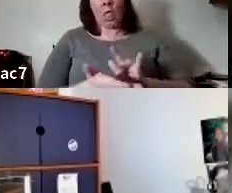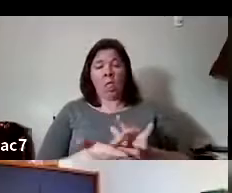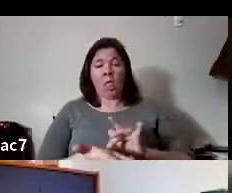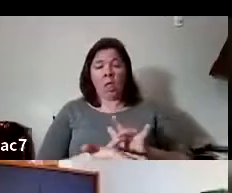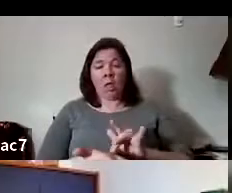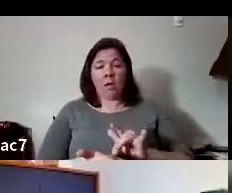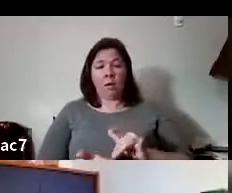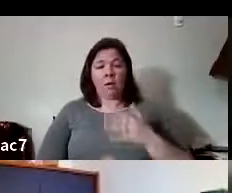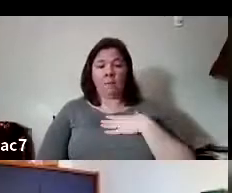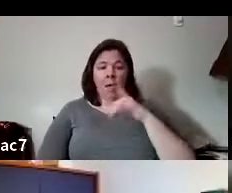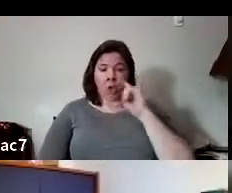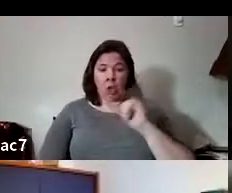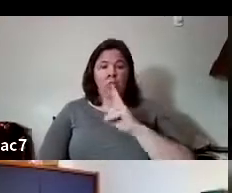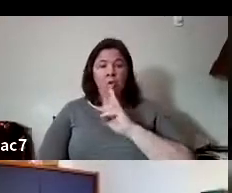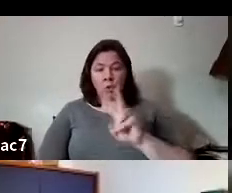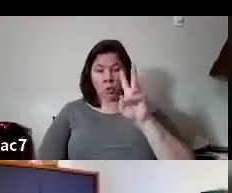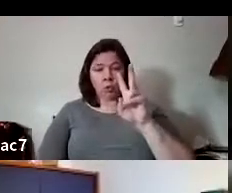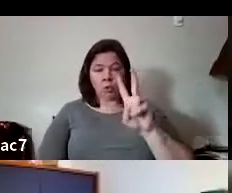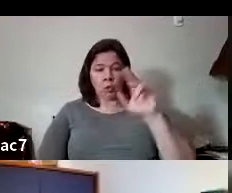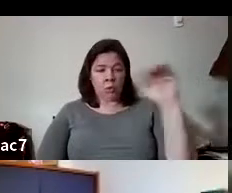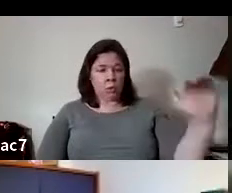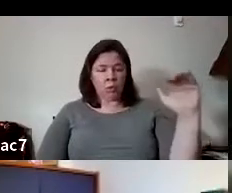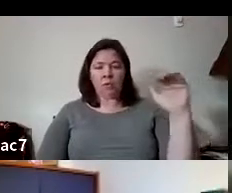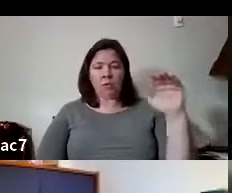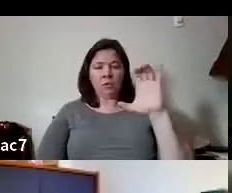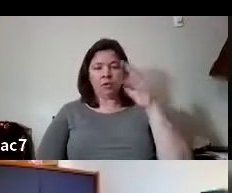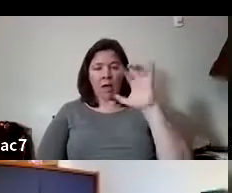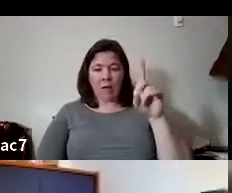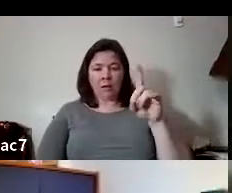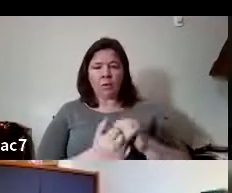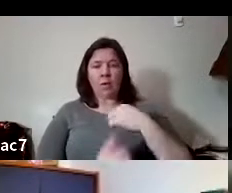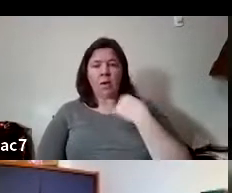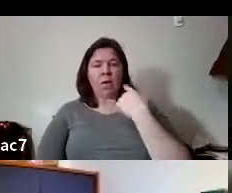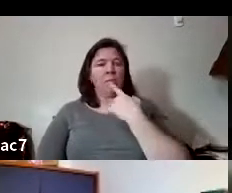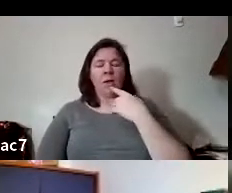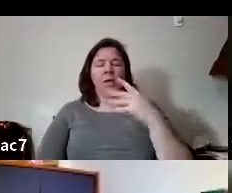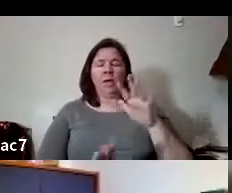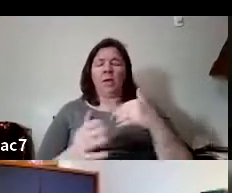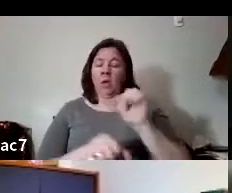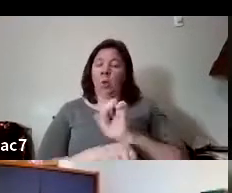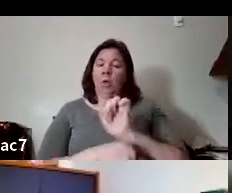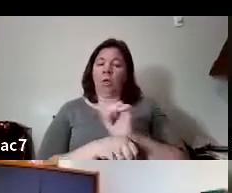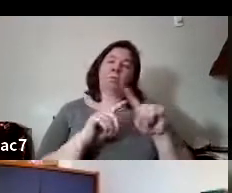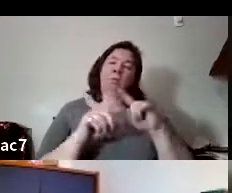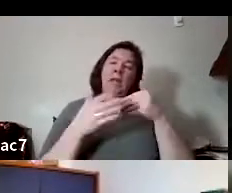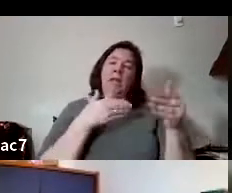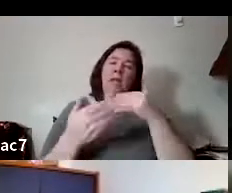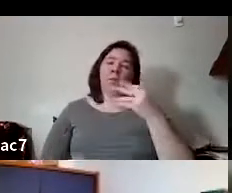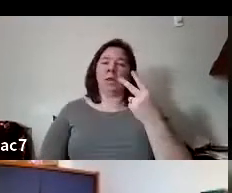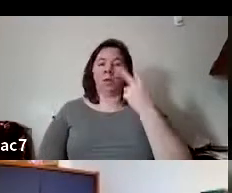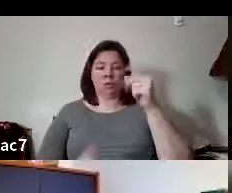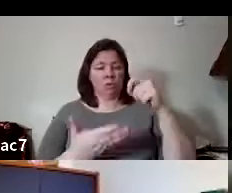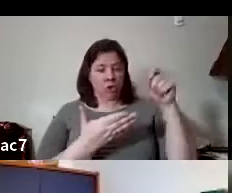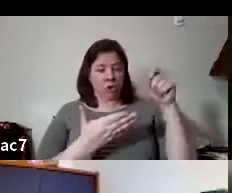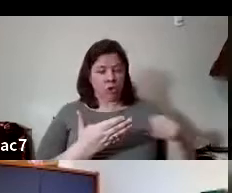My signature looks like a 2-year-old kid did it, because I tried it with my mouse, and anyway, it worked. And you tick the 2 check